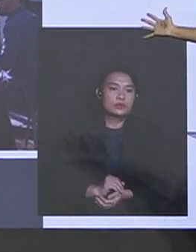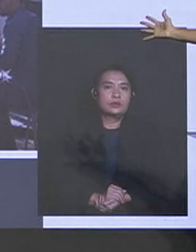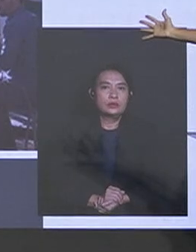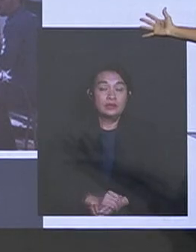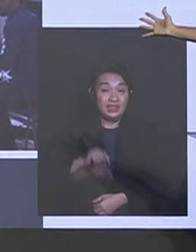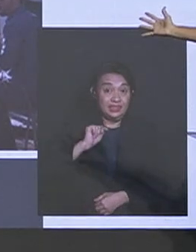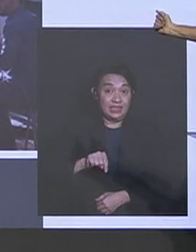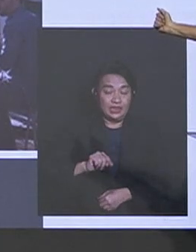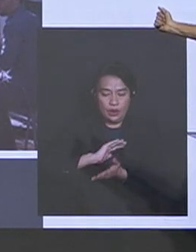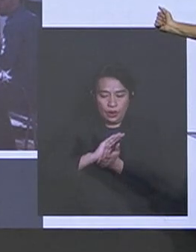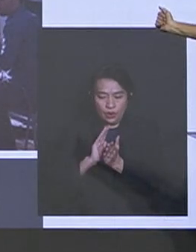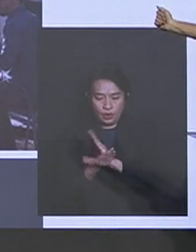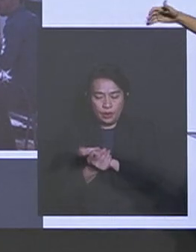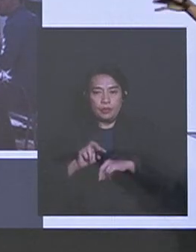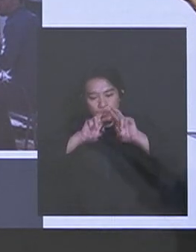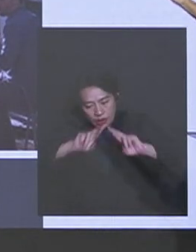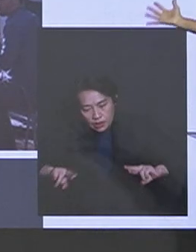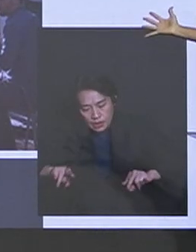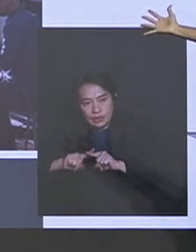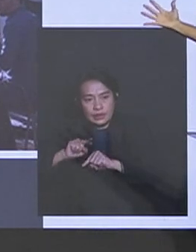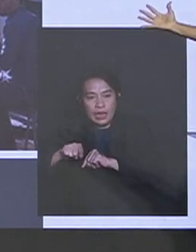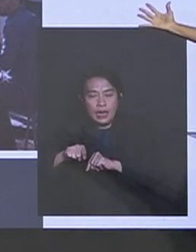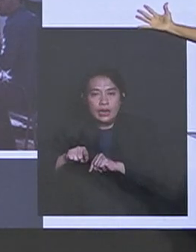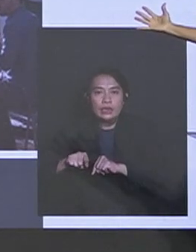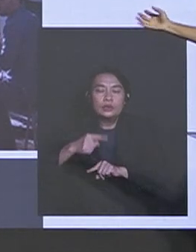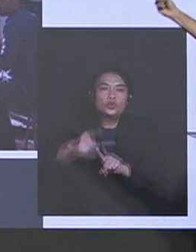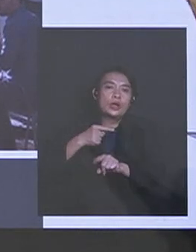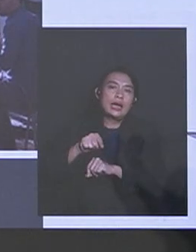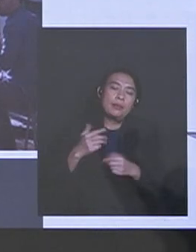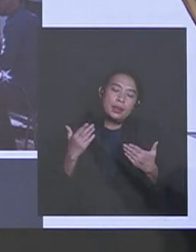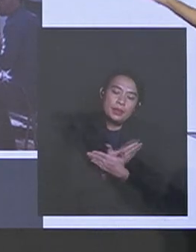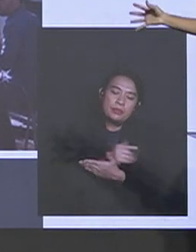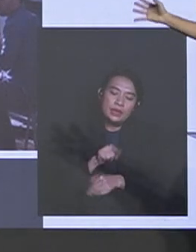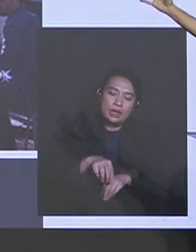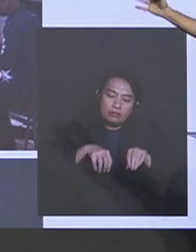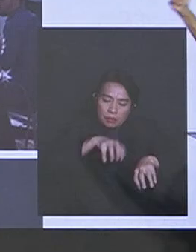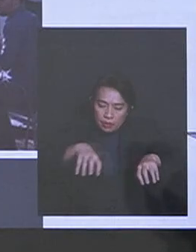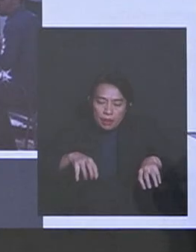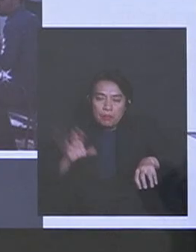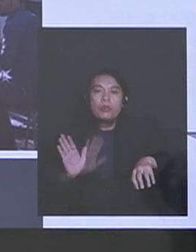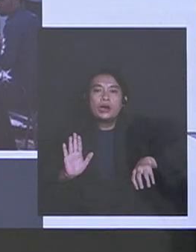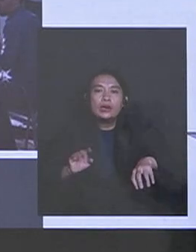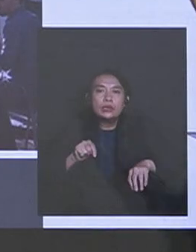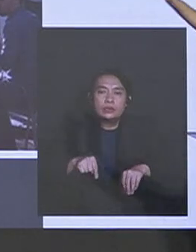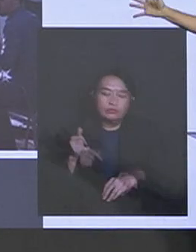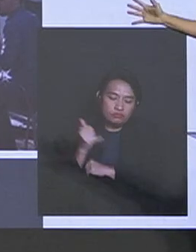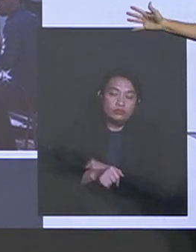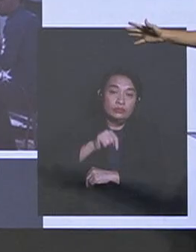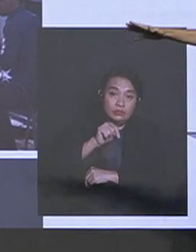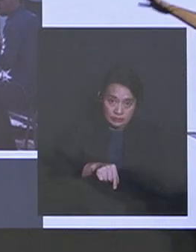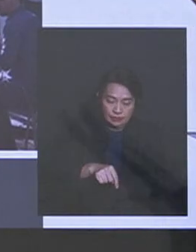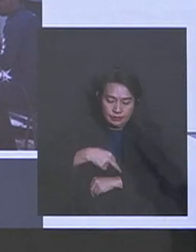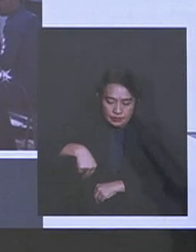curb line. You just go in and sort of mark out space for pedestrians. You put in movable chairs, tables, potted